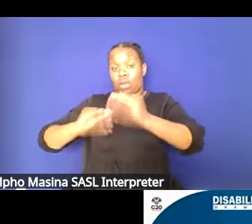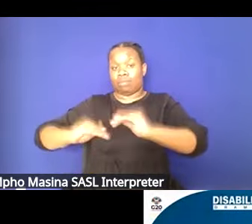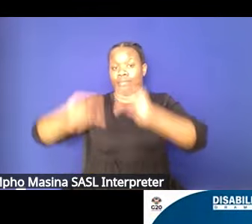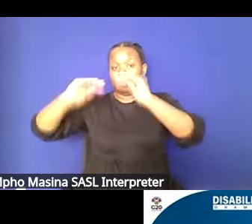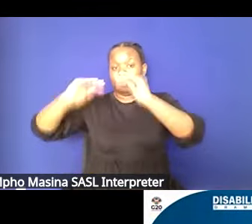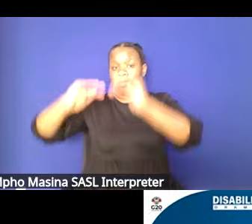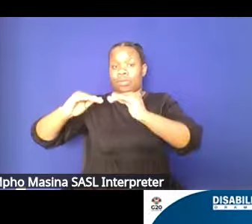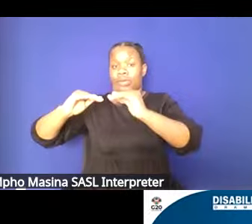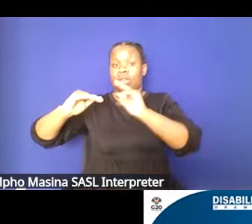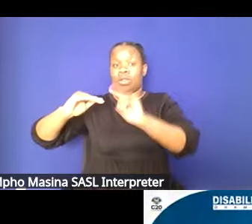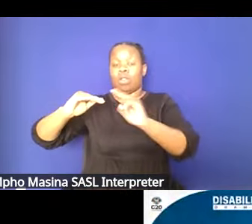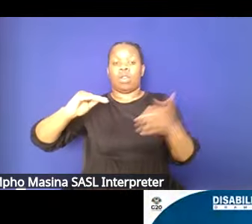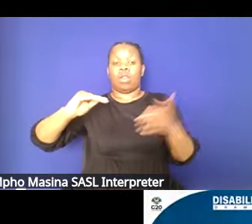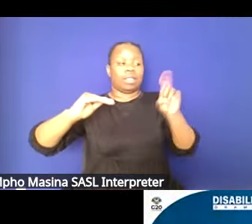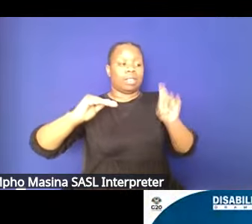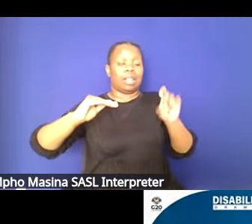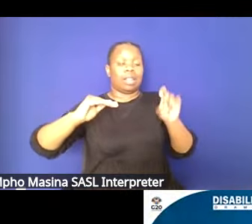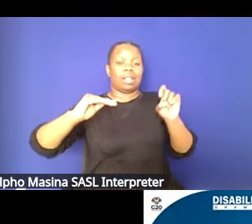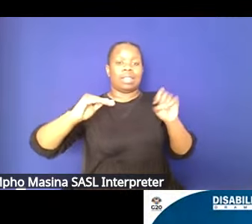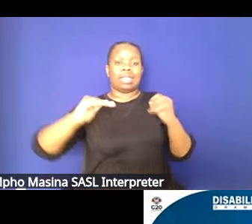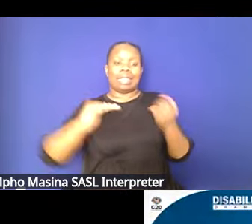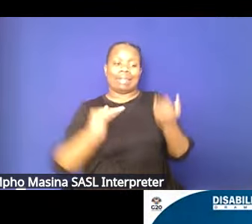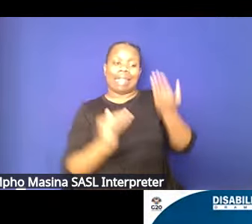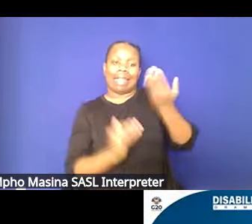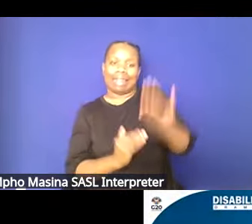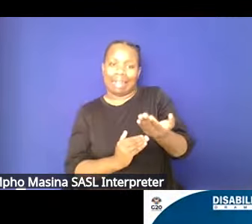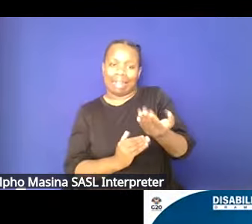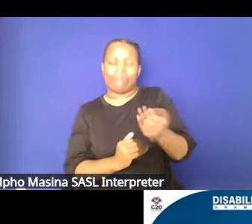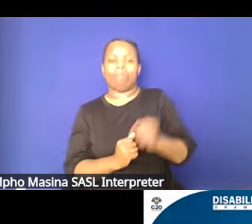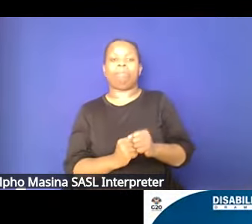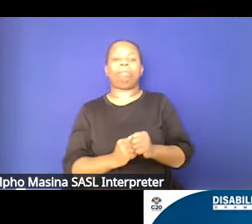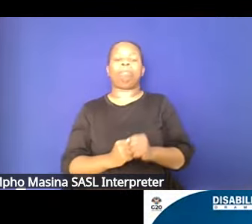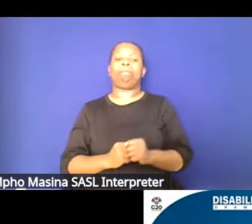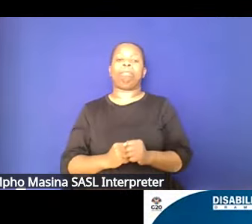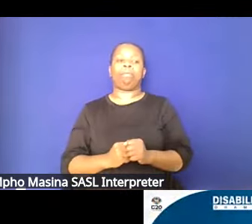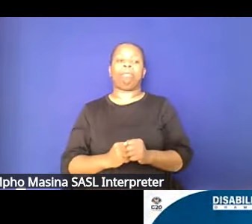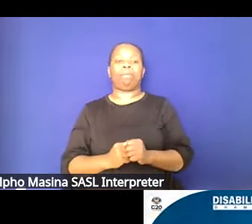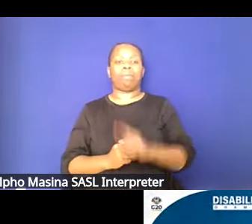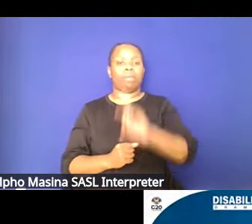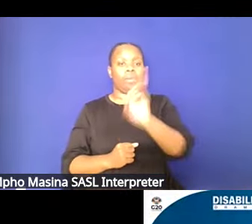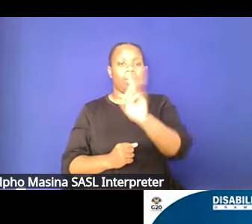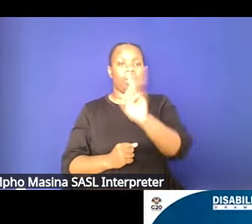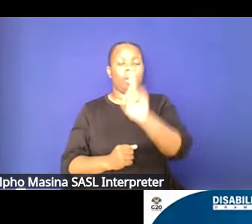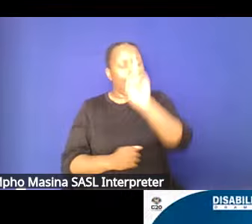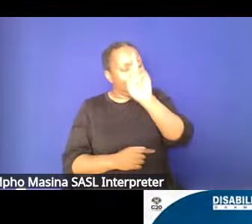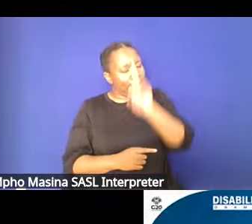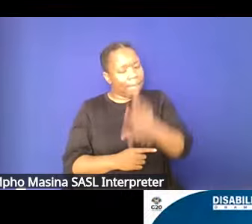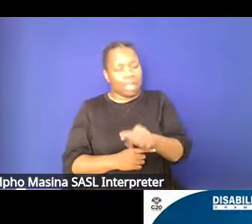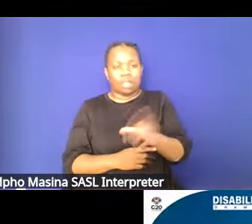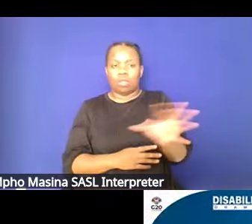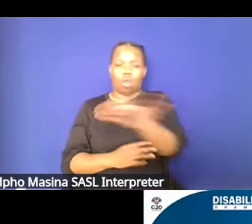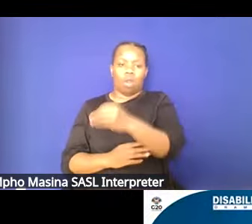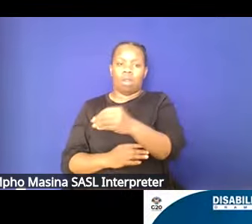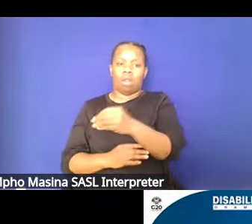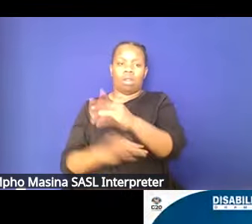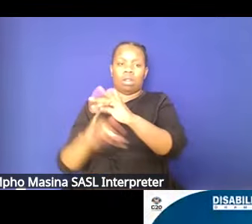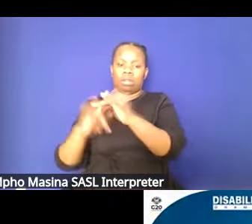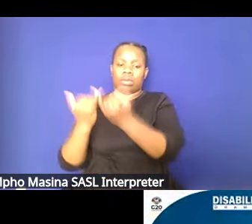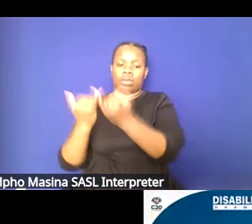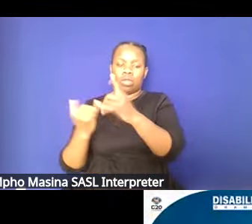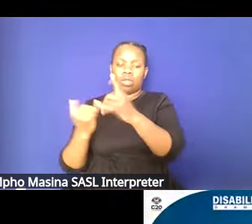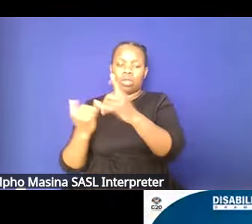such tenders, so it is a must for all entities to be tax